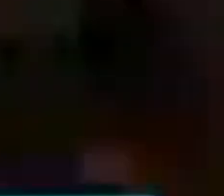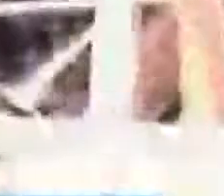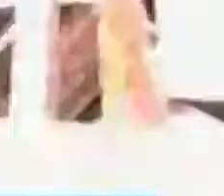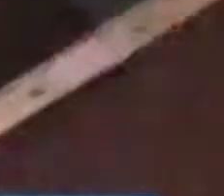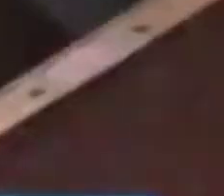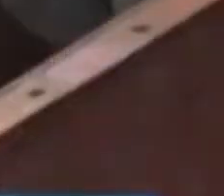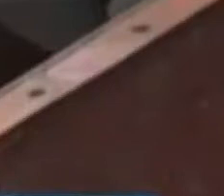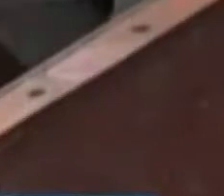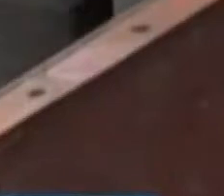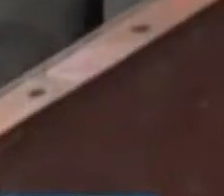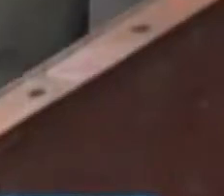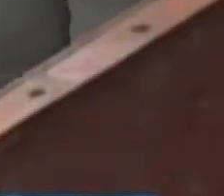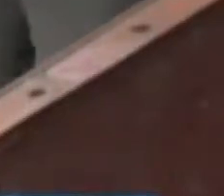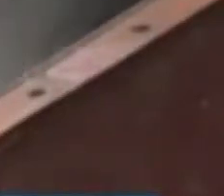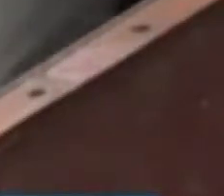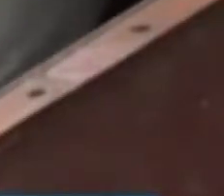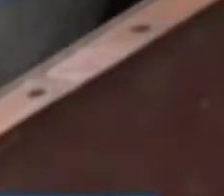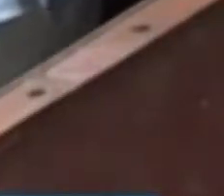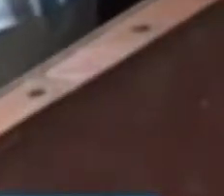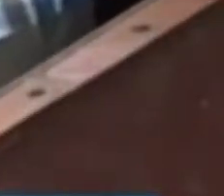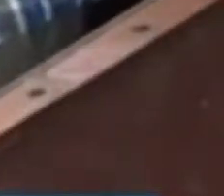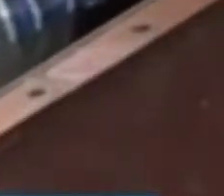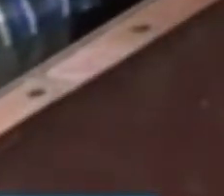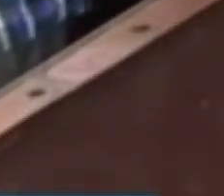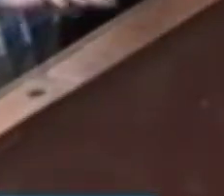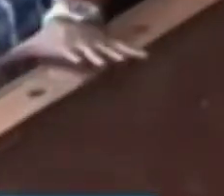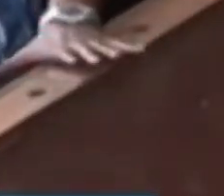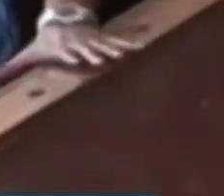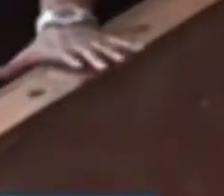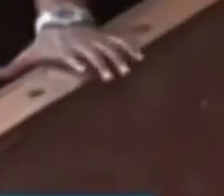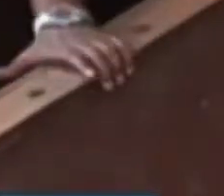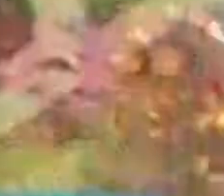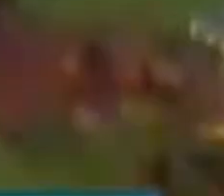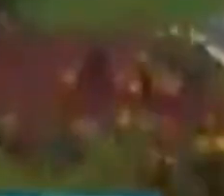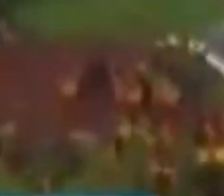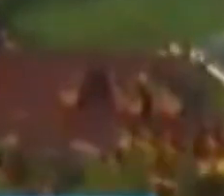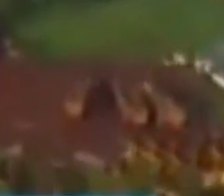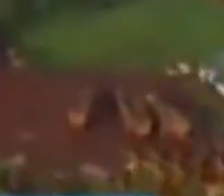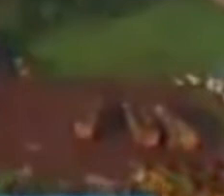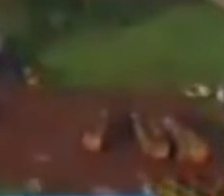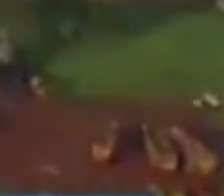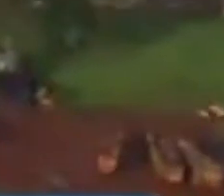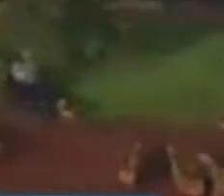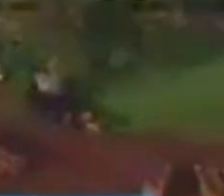here, the facility, the factory itself is slowly turning into an eyesore in this region.